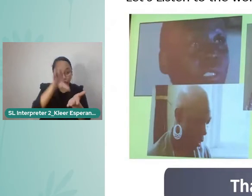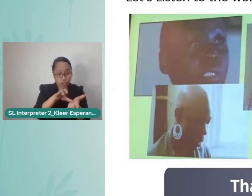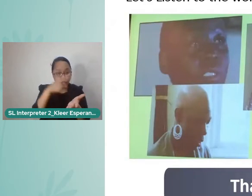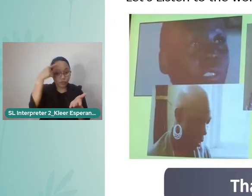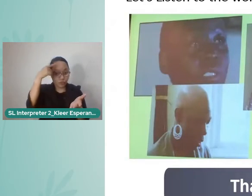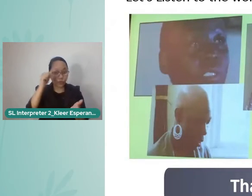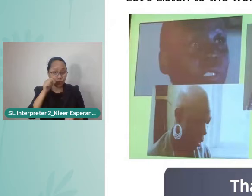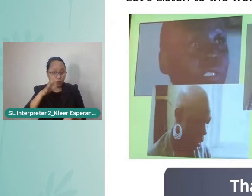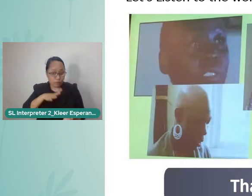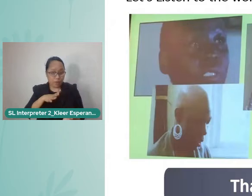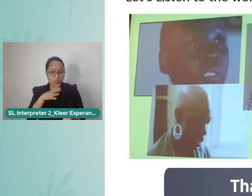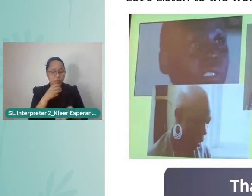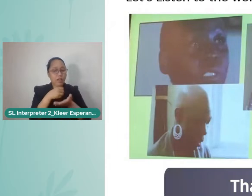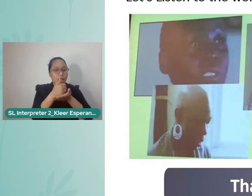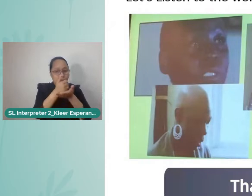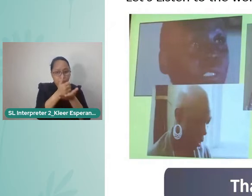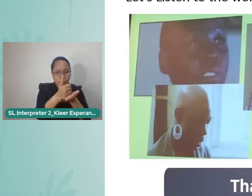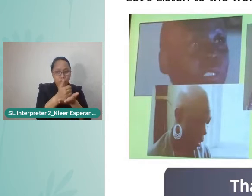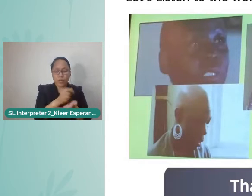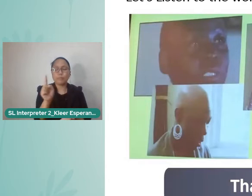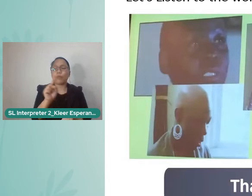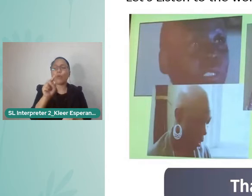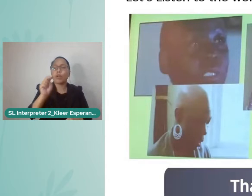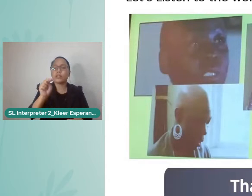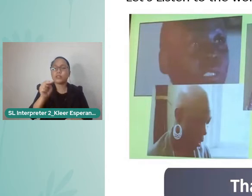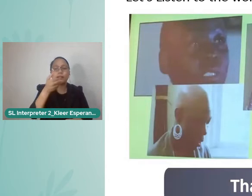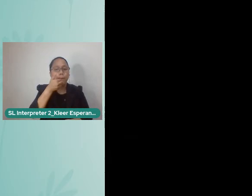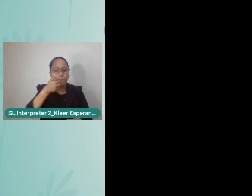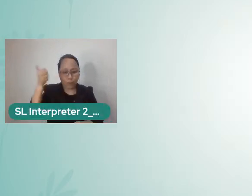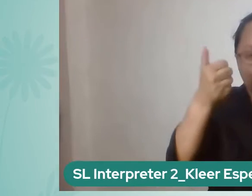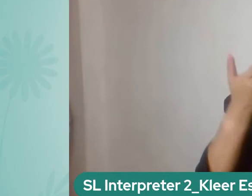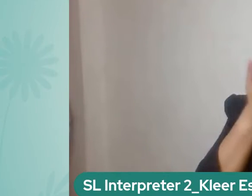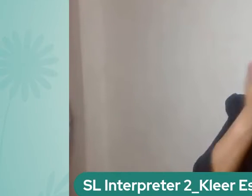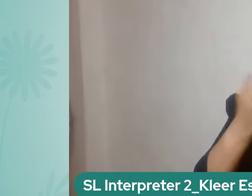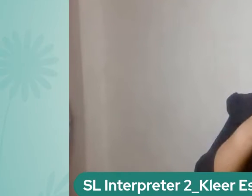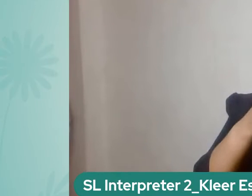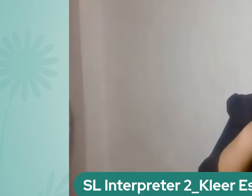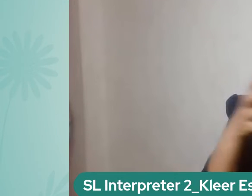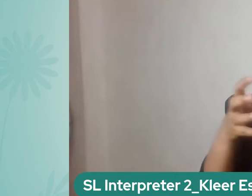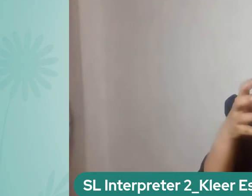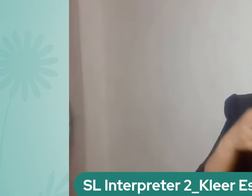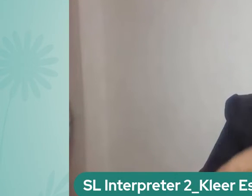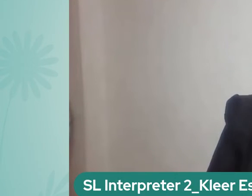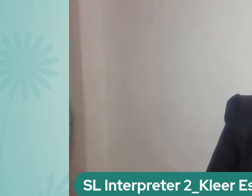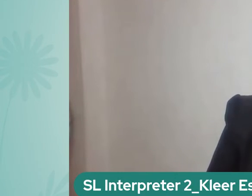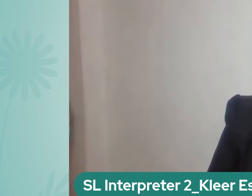and help them when they need it most. Thank you very much.